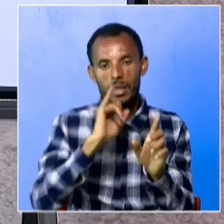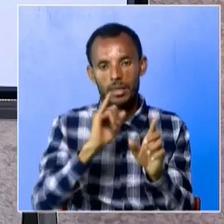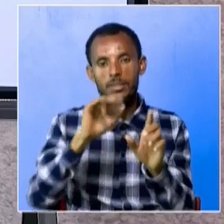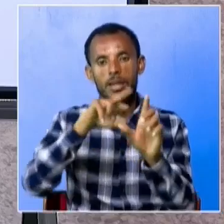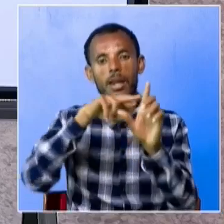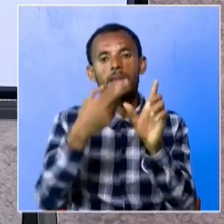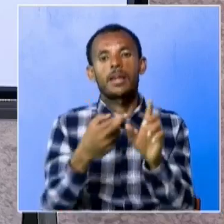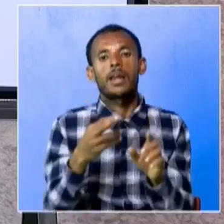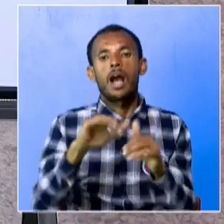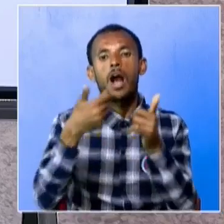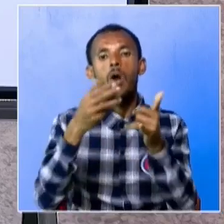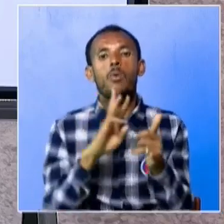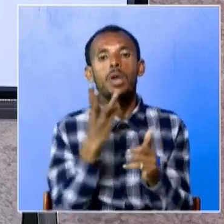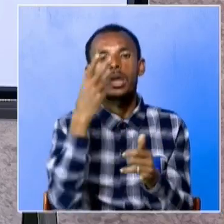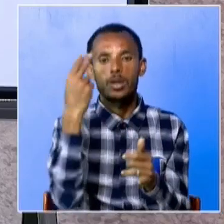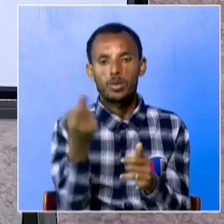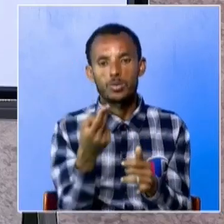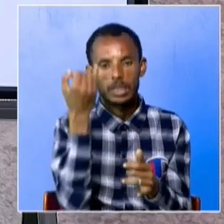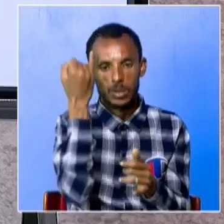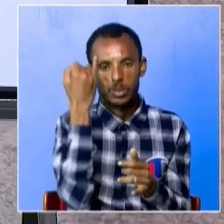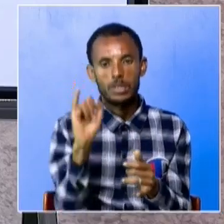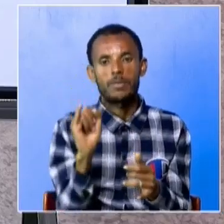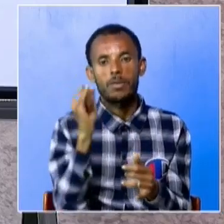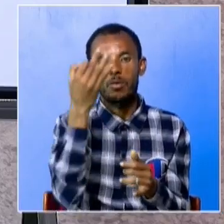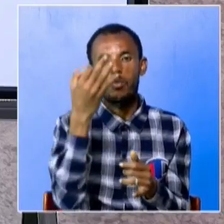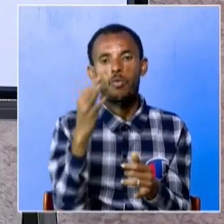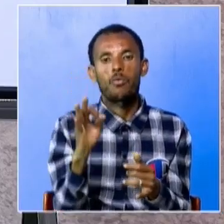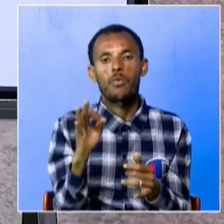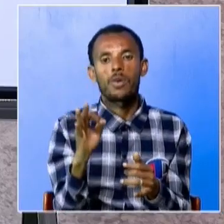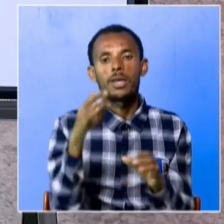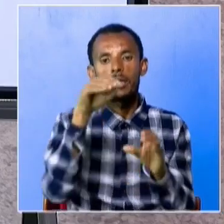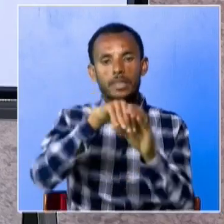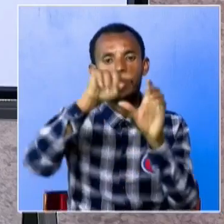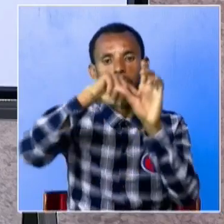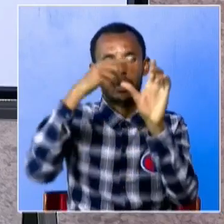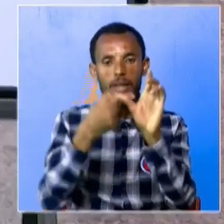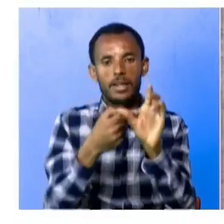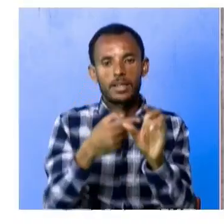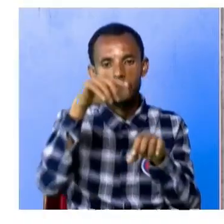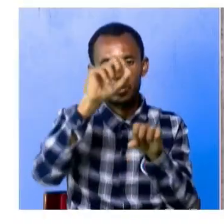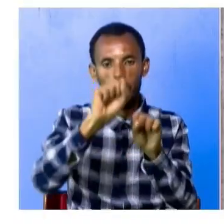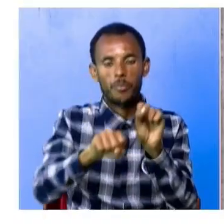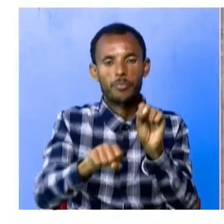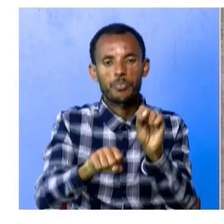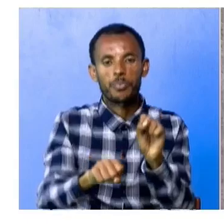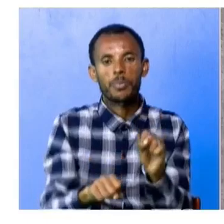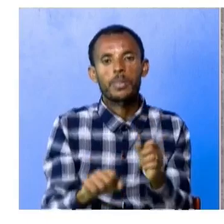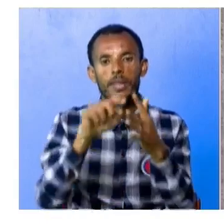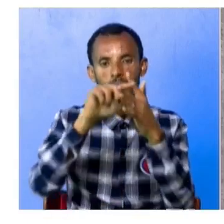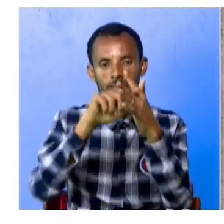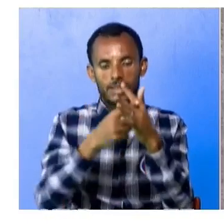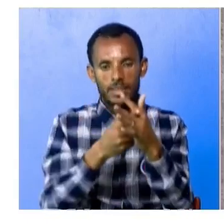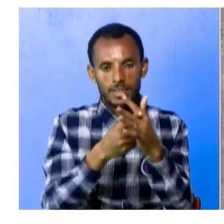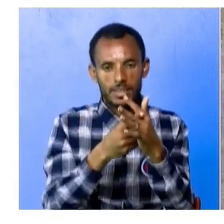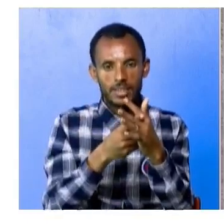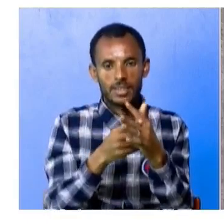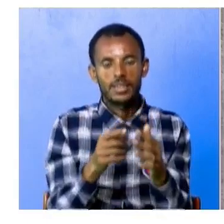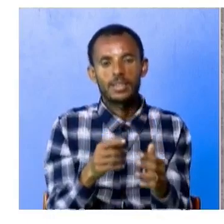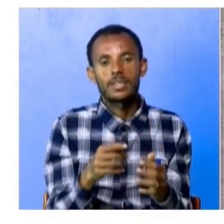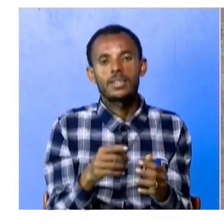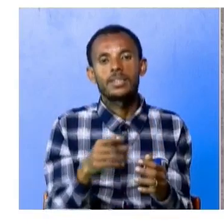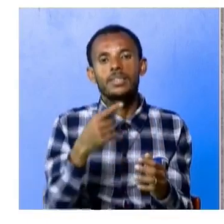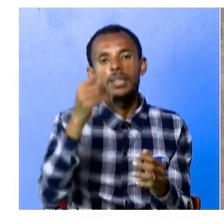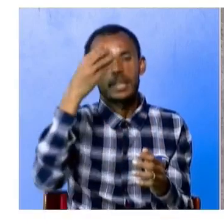How you can apply the concept of inscribed angle. So since